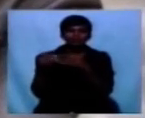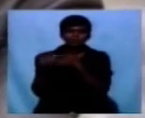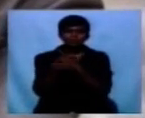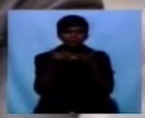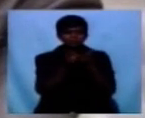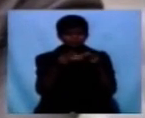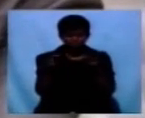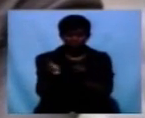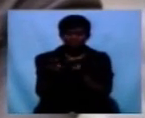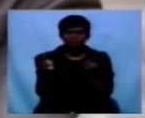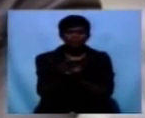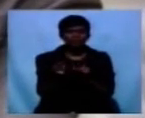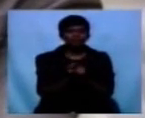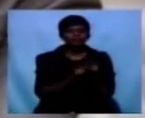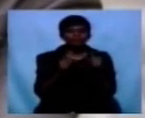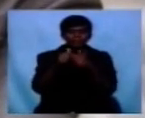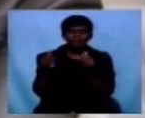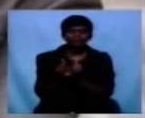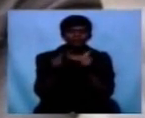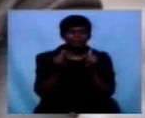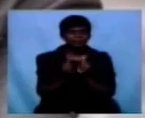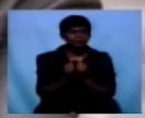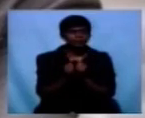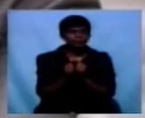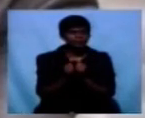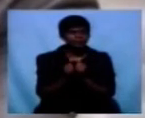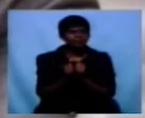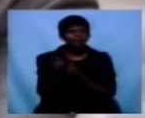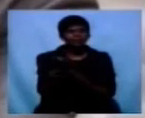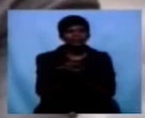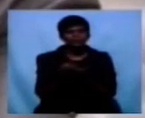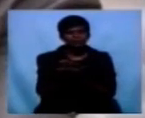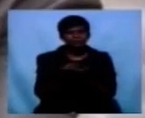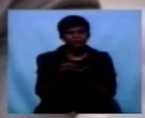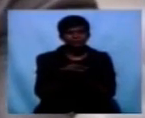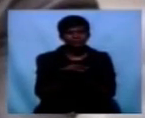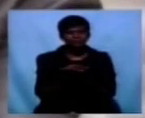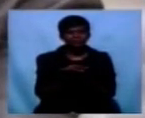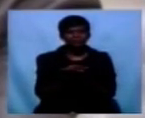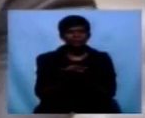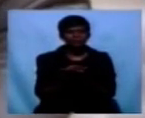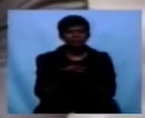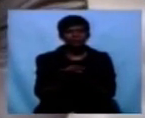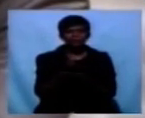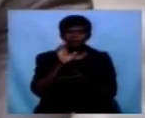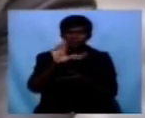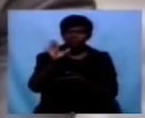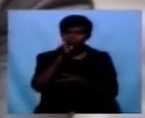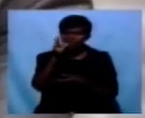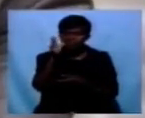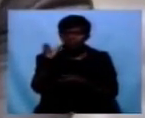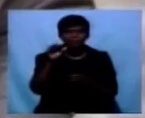will be the areas of economic potential. Because obviously, your grandmother in